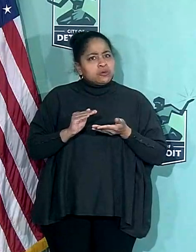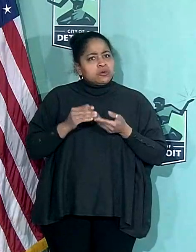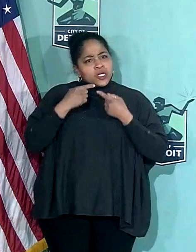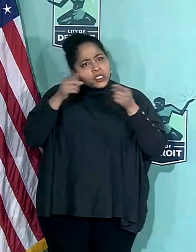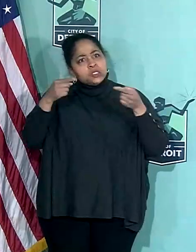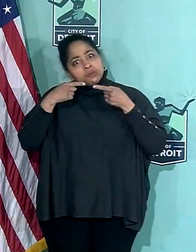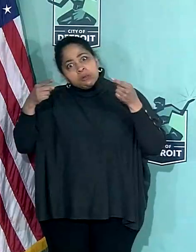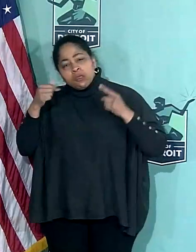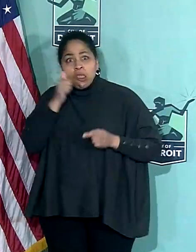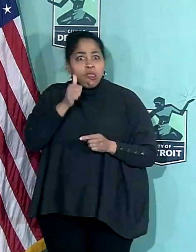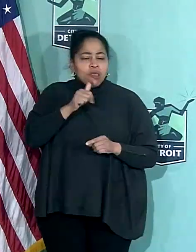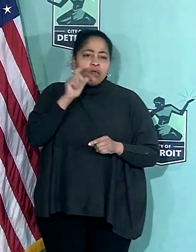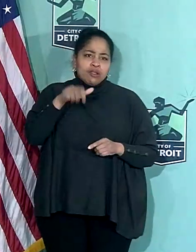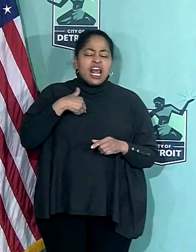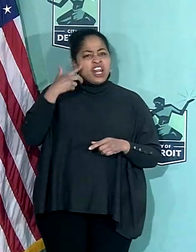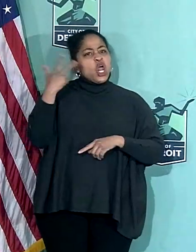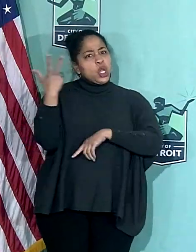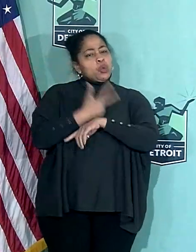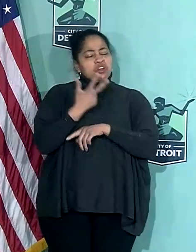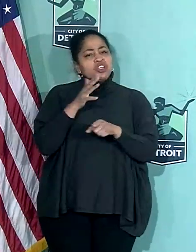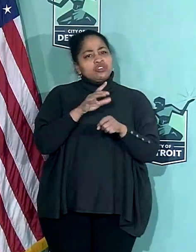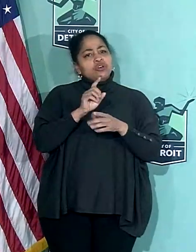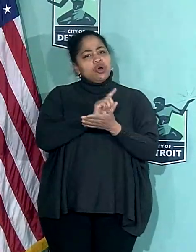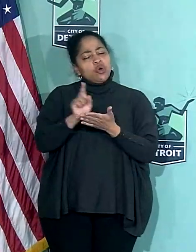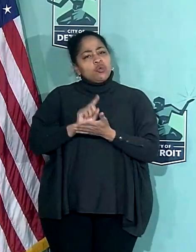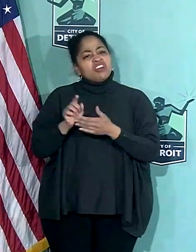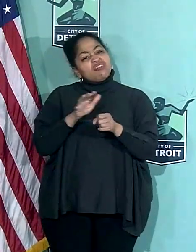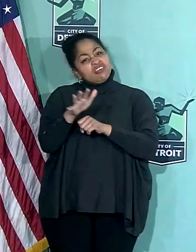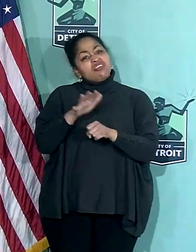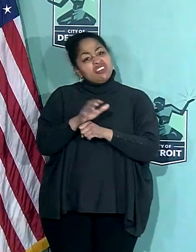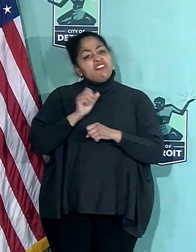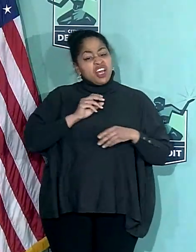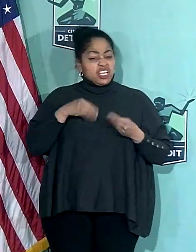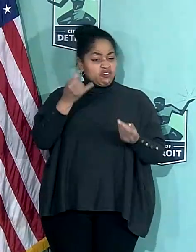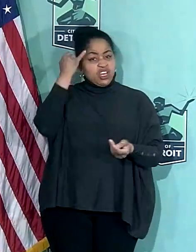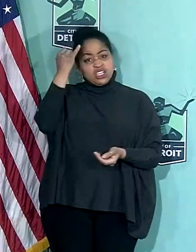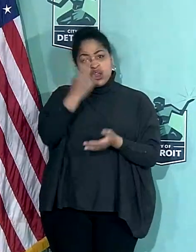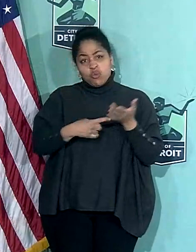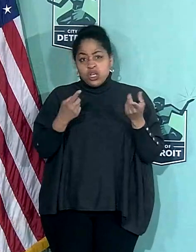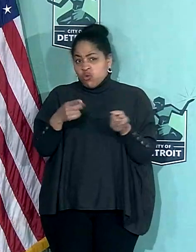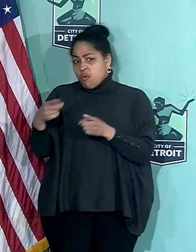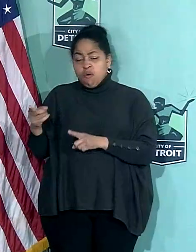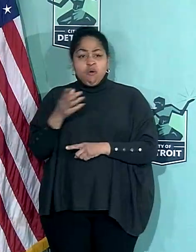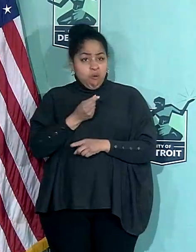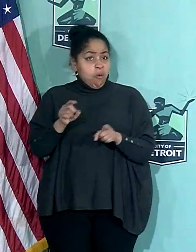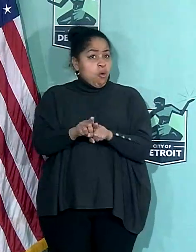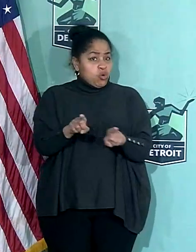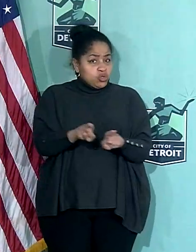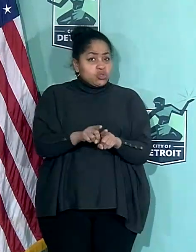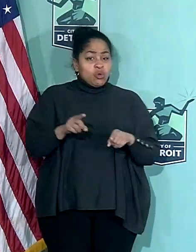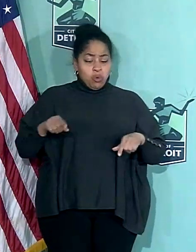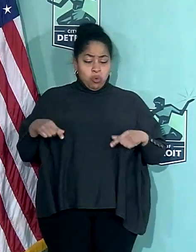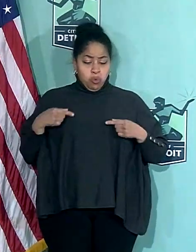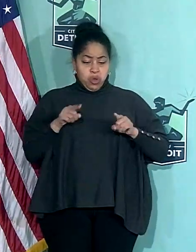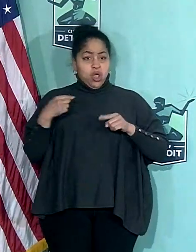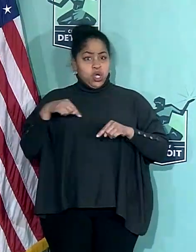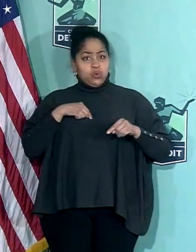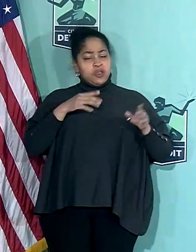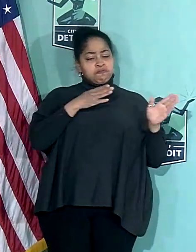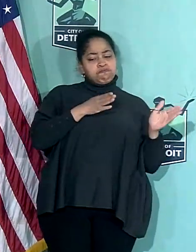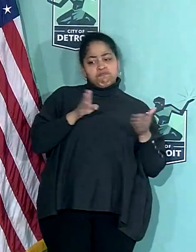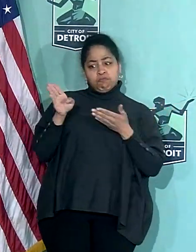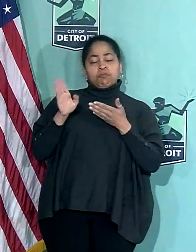think 3 days a week will be enough to give you a sense of where we're going, and also as we move to the